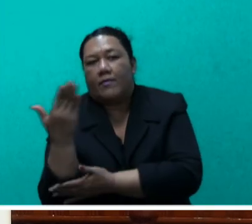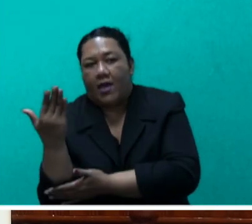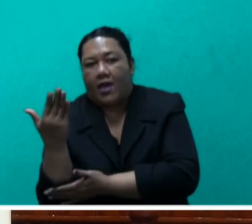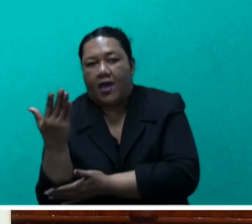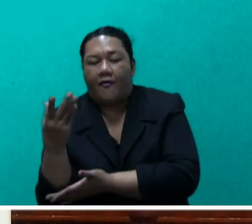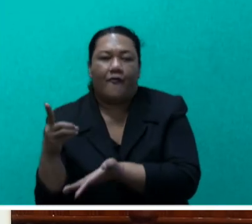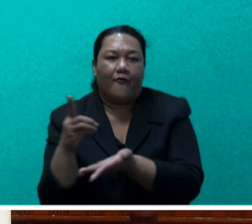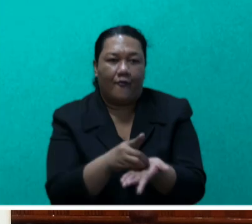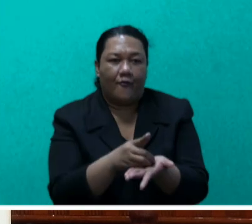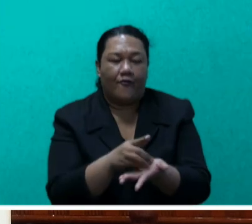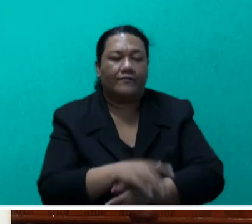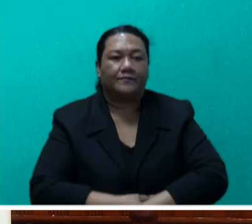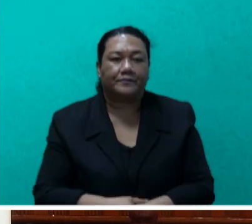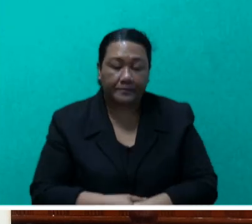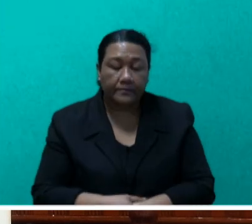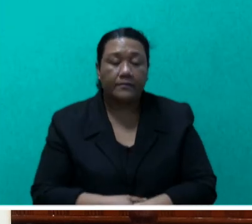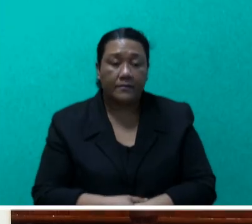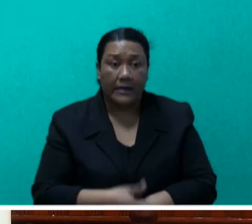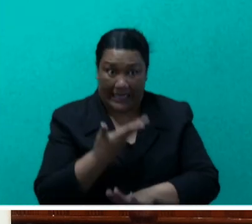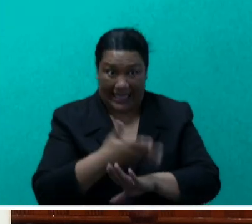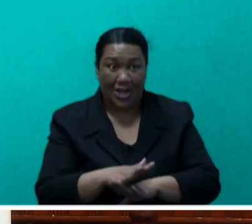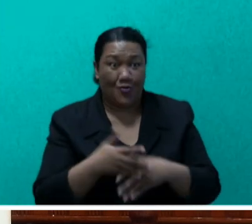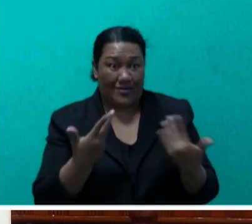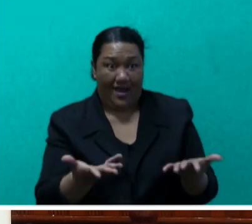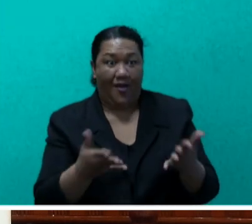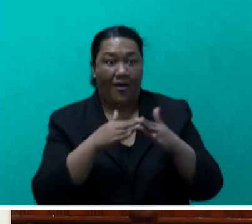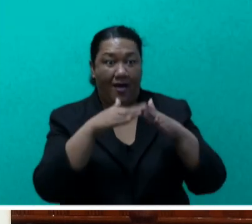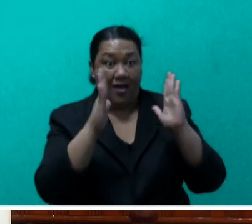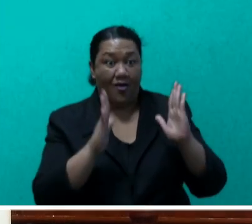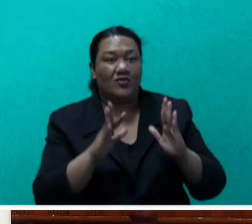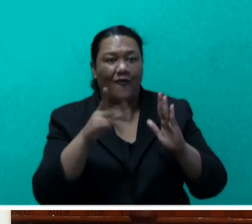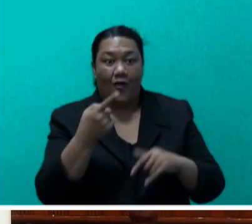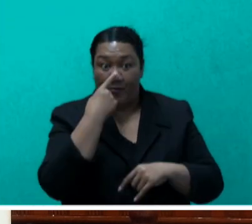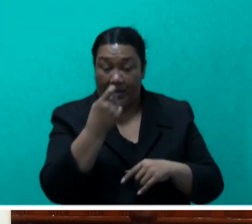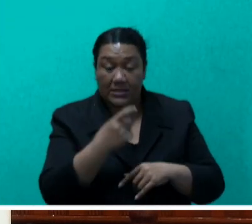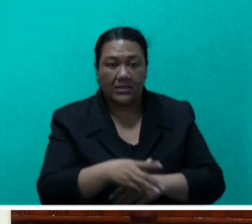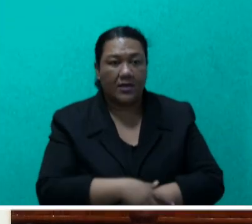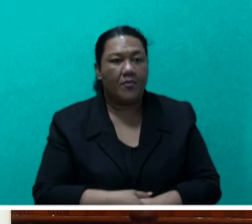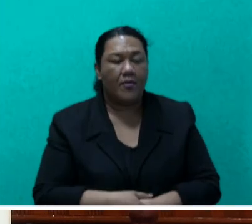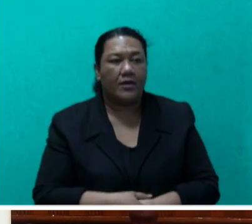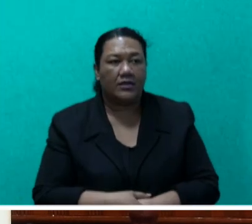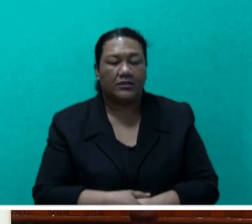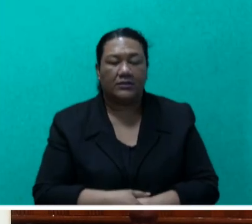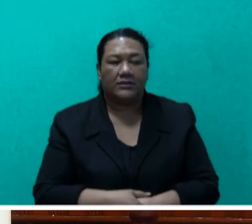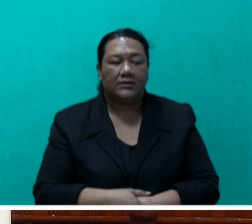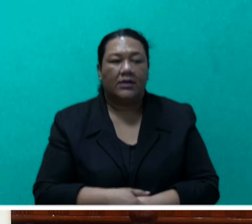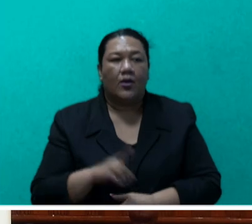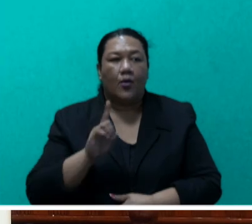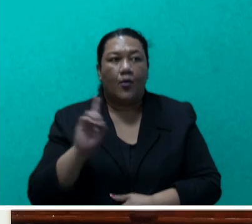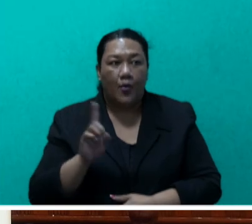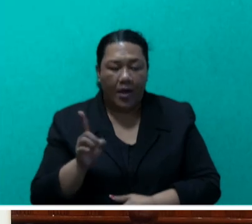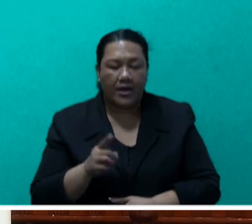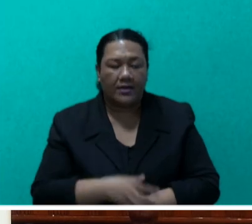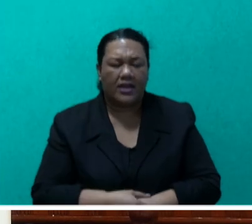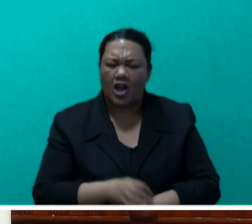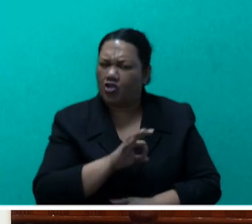And this new look National Museum, Mr. Speaker, sir, is not the end to efforts by the government